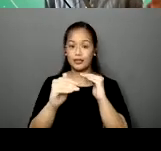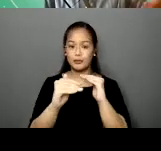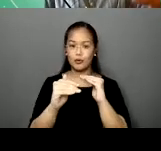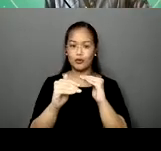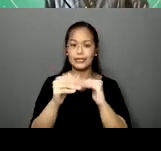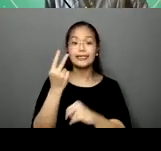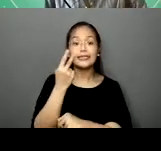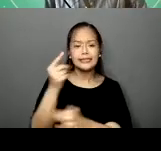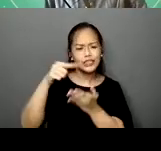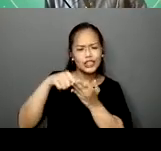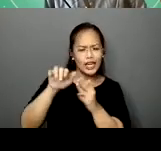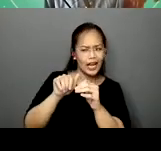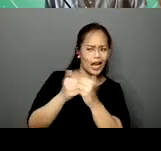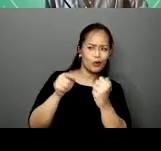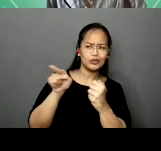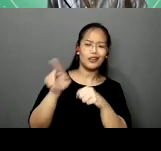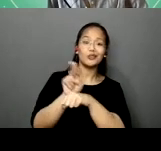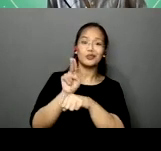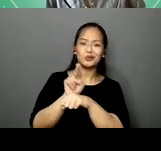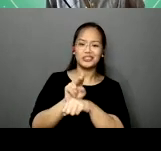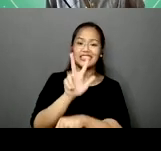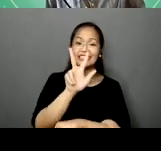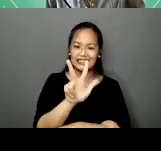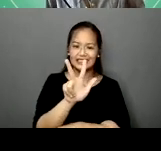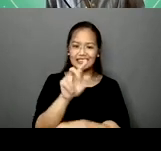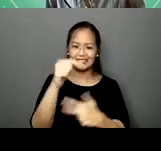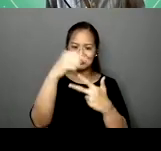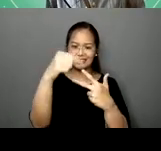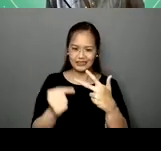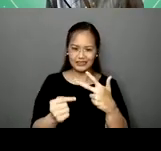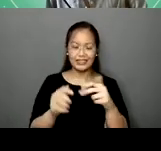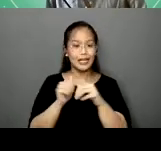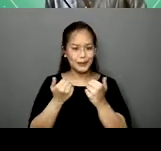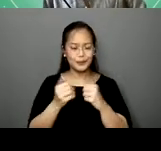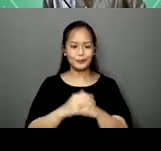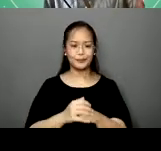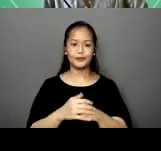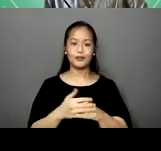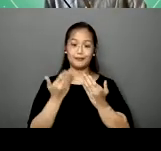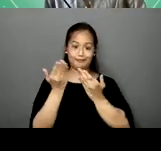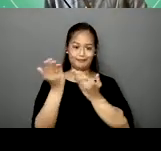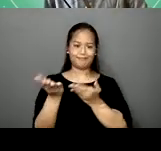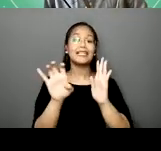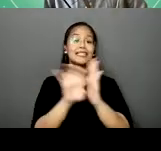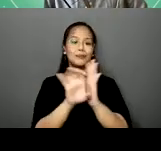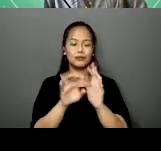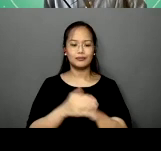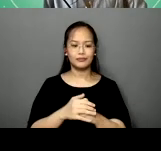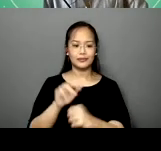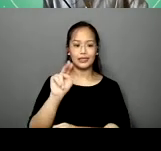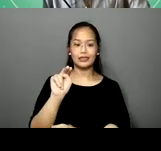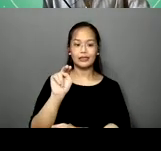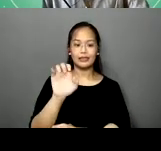which is the economic aspect, the social aspect, and the environmental aspect. So the first one I want to mention is for Nestle.